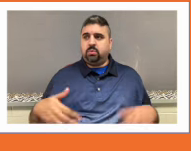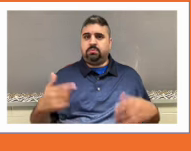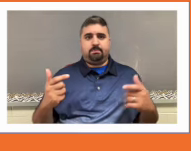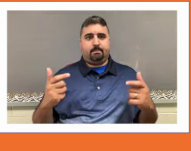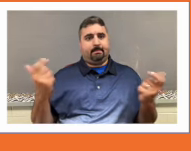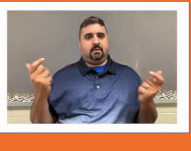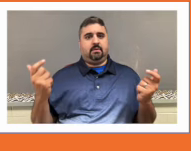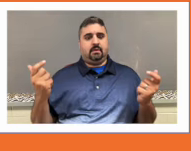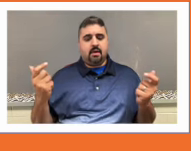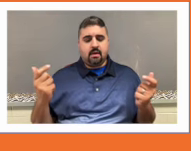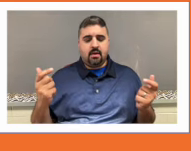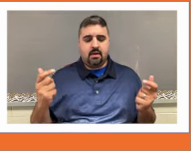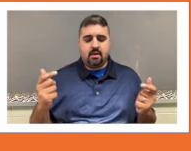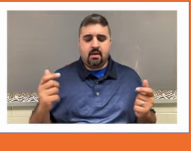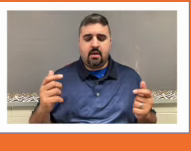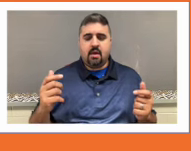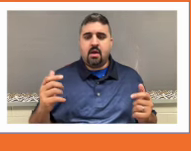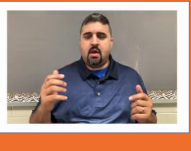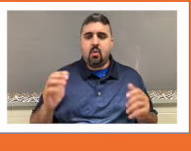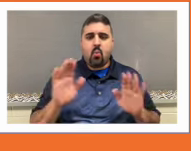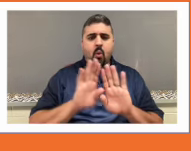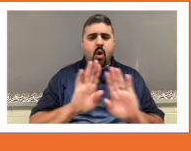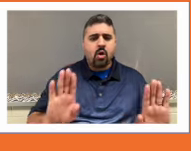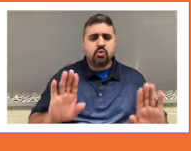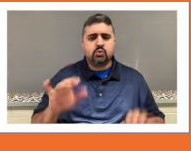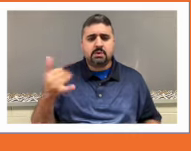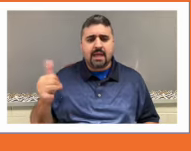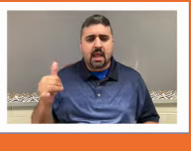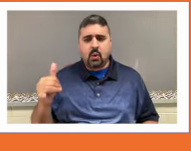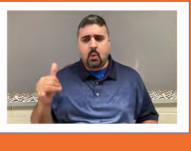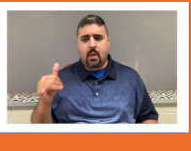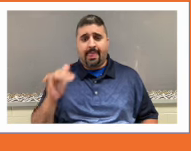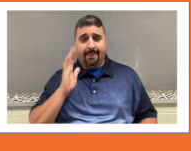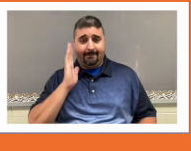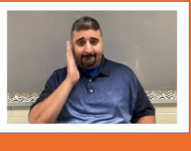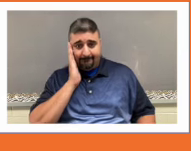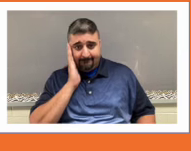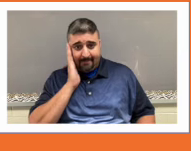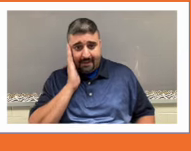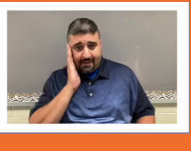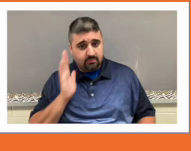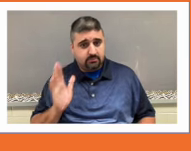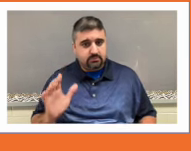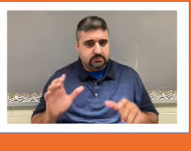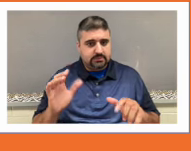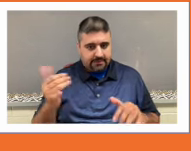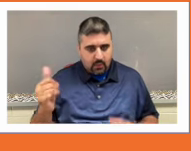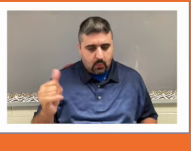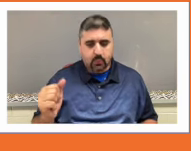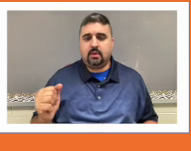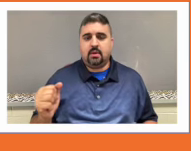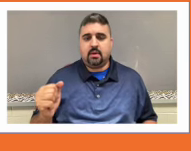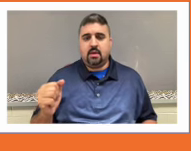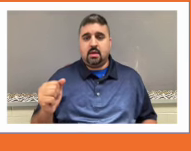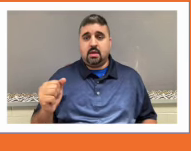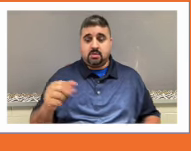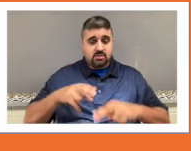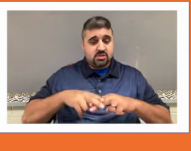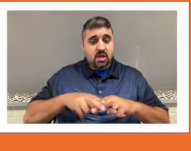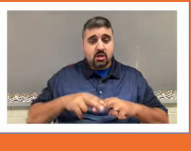yellow walls, a yellow bed, a yellow chair, and a yellow desk.